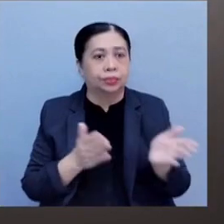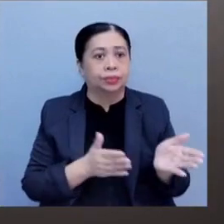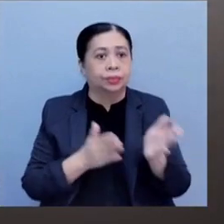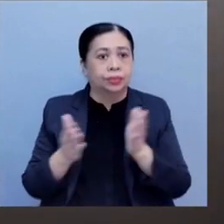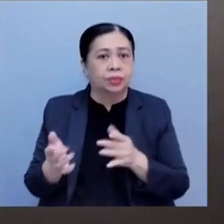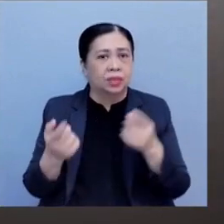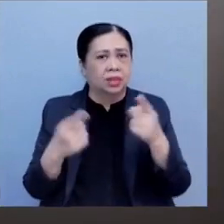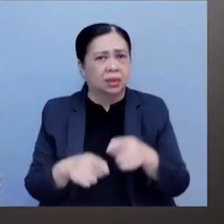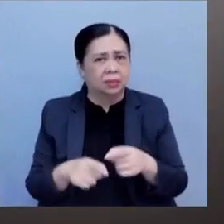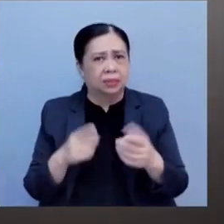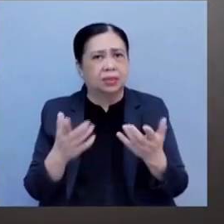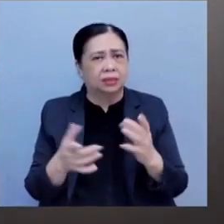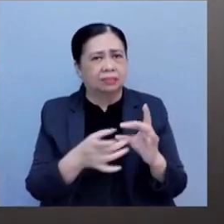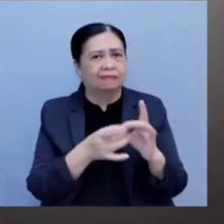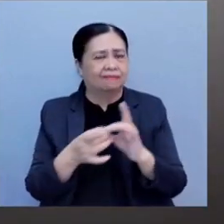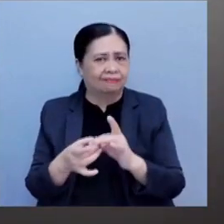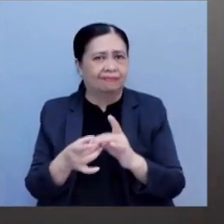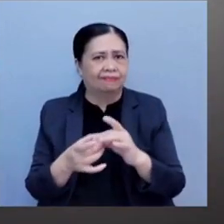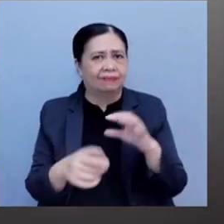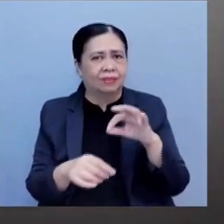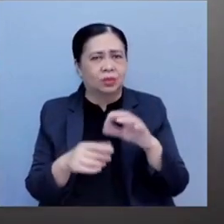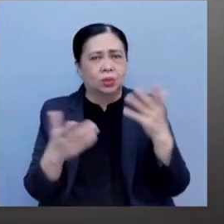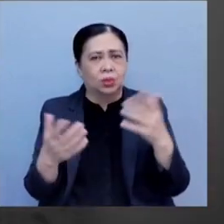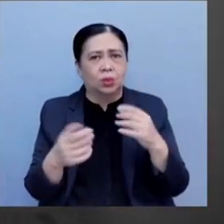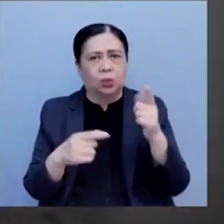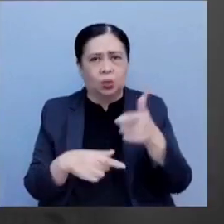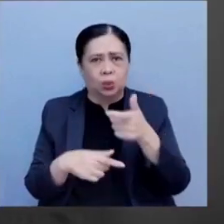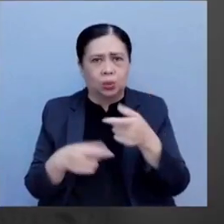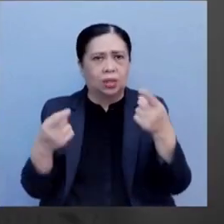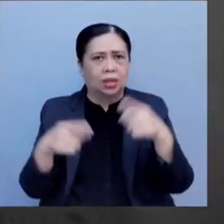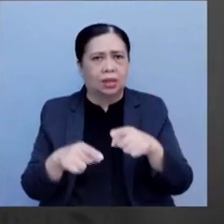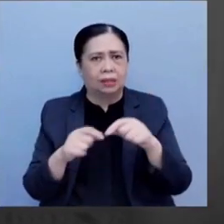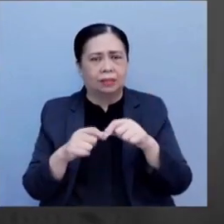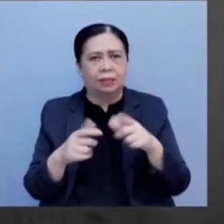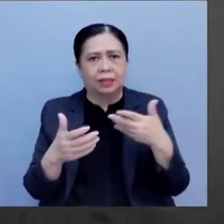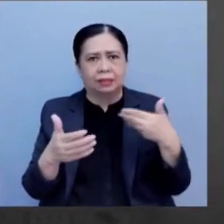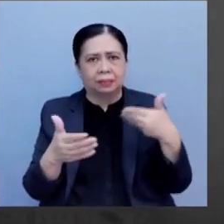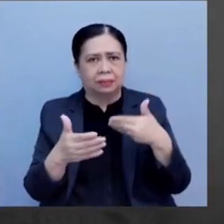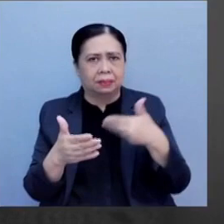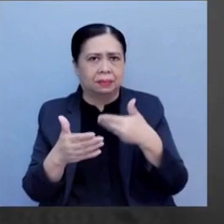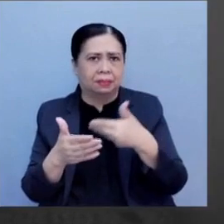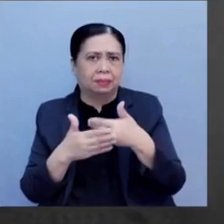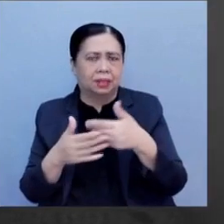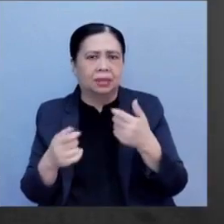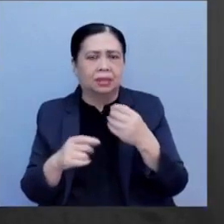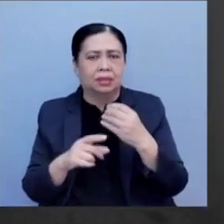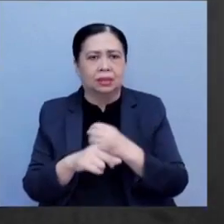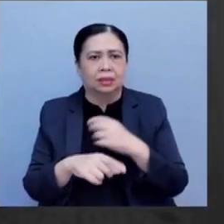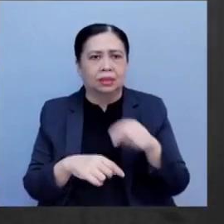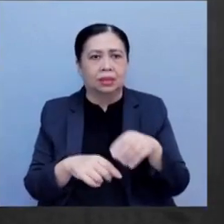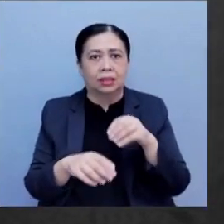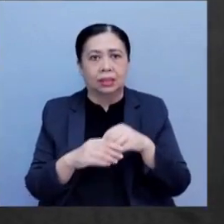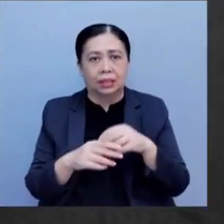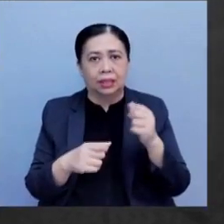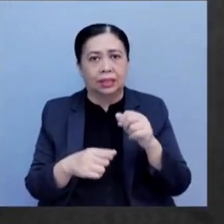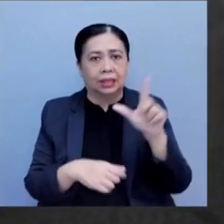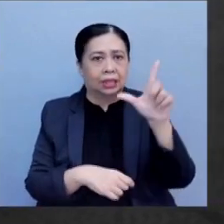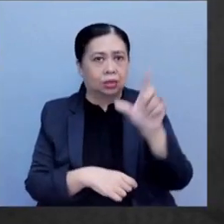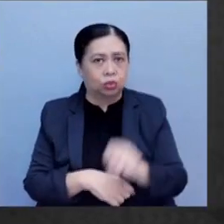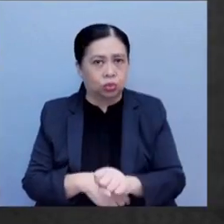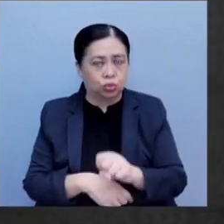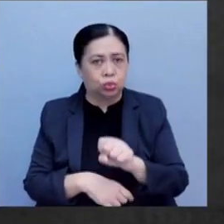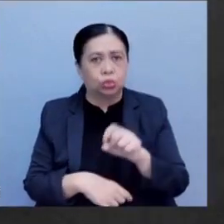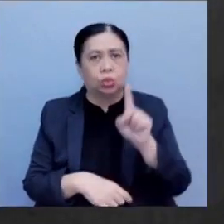of possible election-related violence continue to happen in the lead-up to the polls. In Sagayan Village, Kapatagan, Lanao del Sur,